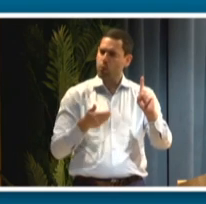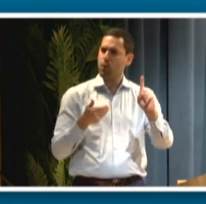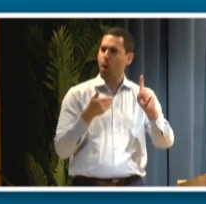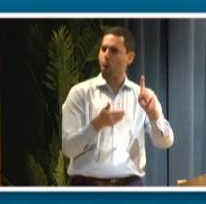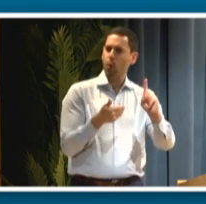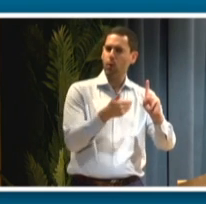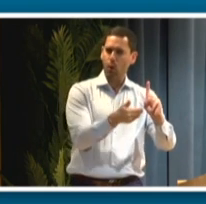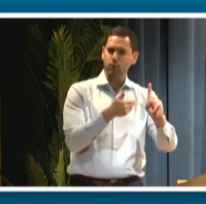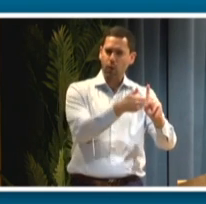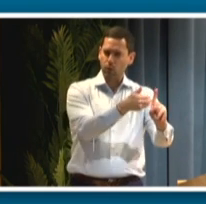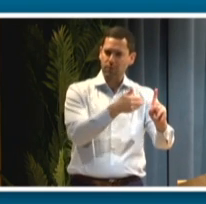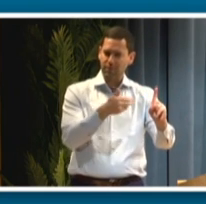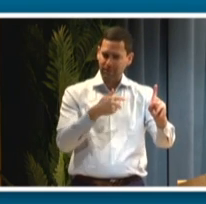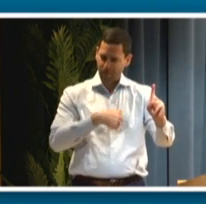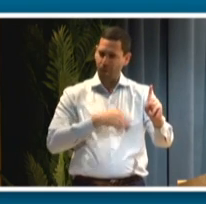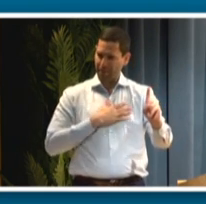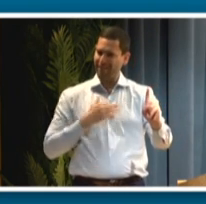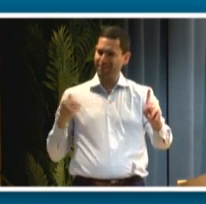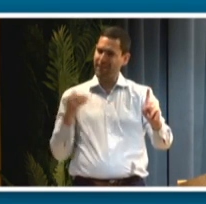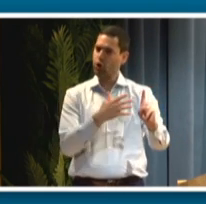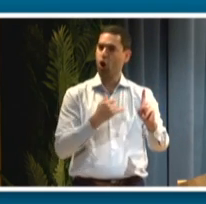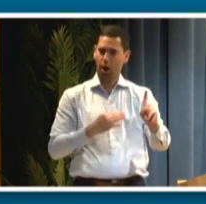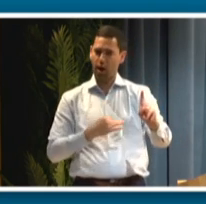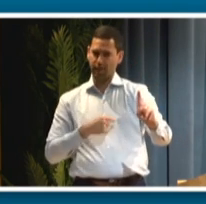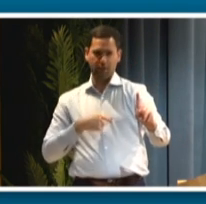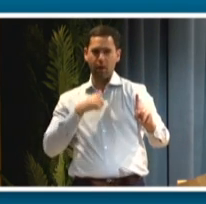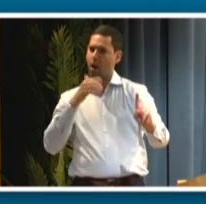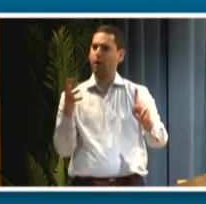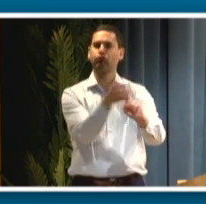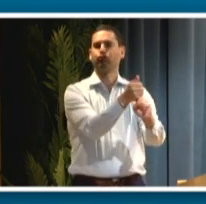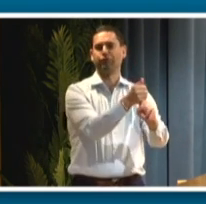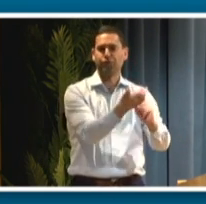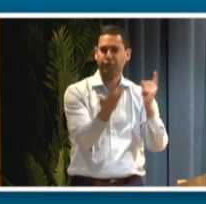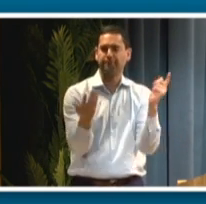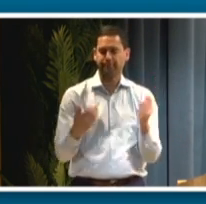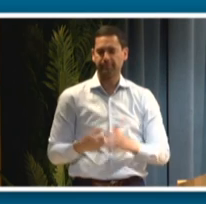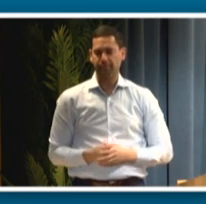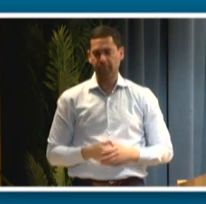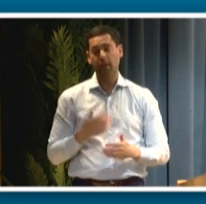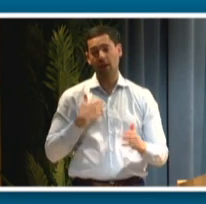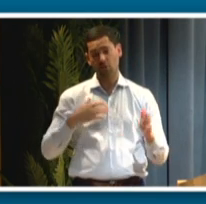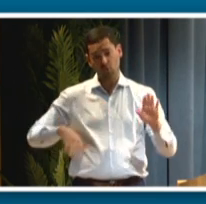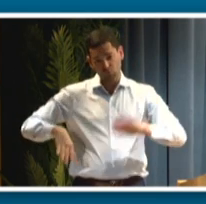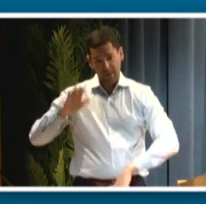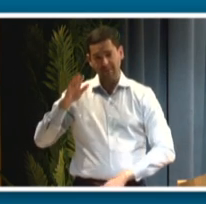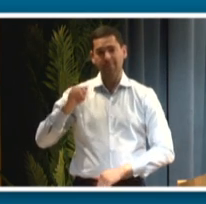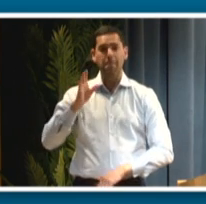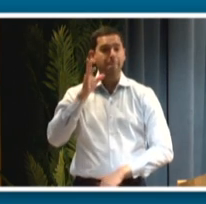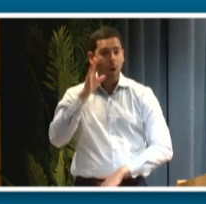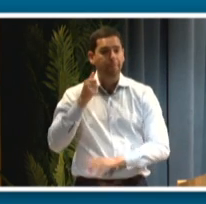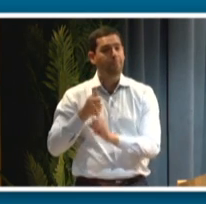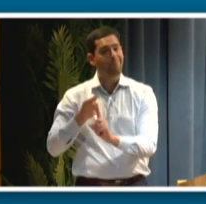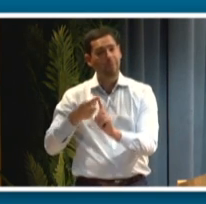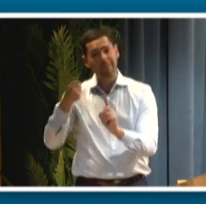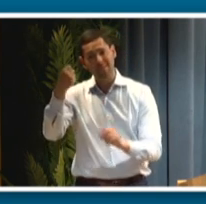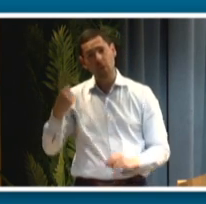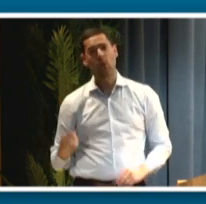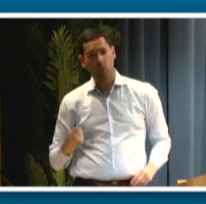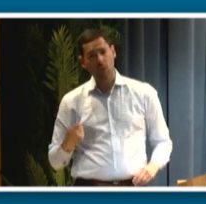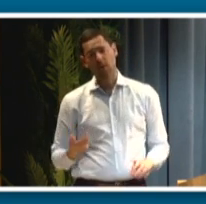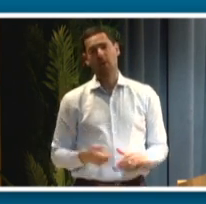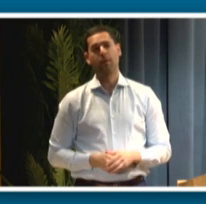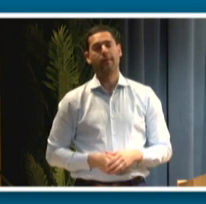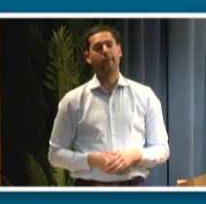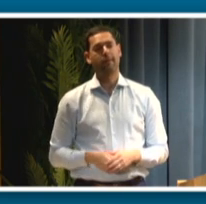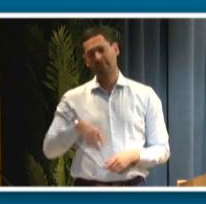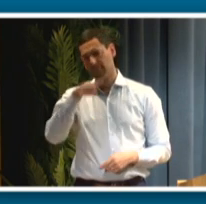to, and it's rooted in sort of the way I was raised. You know, I come from a Southern woman who was one of those sort of